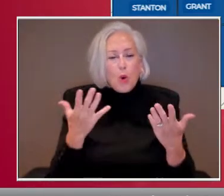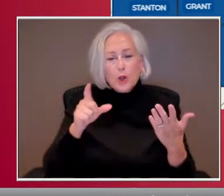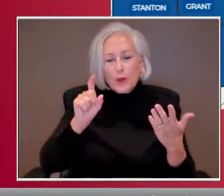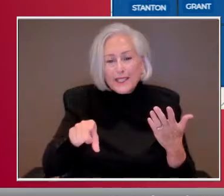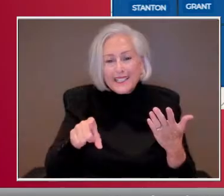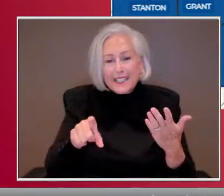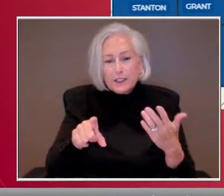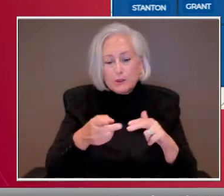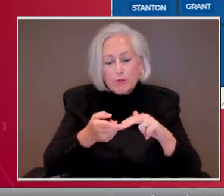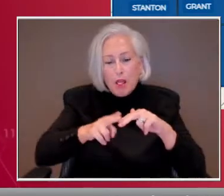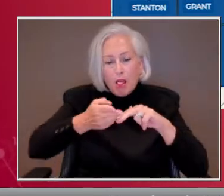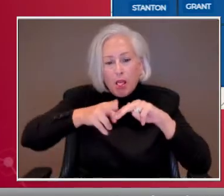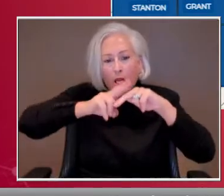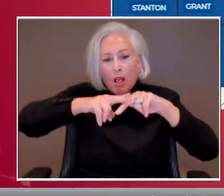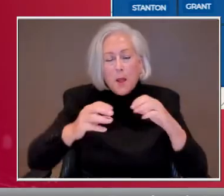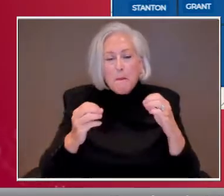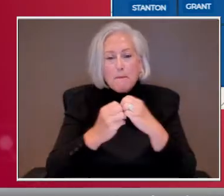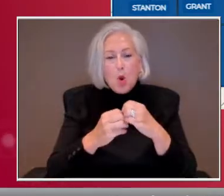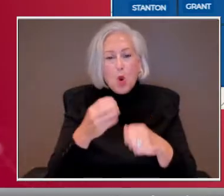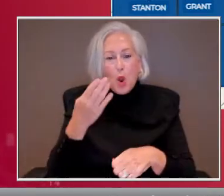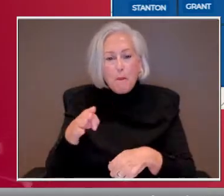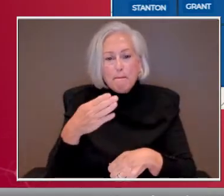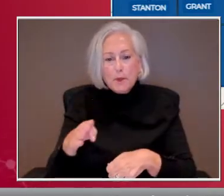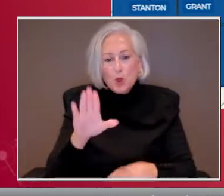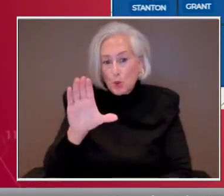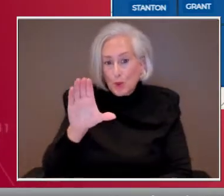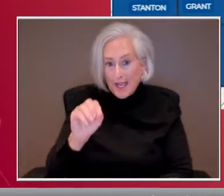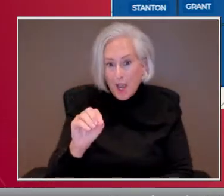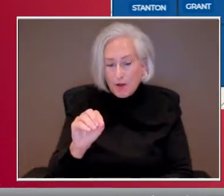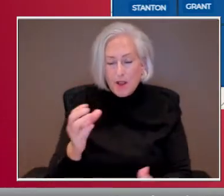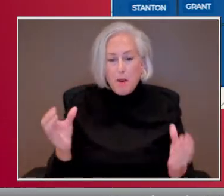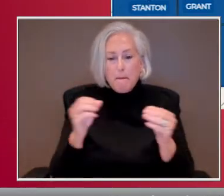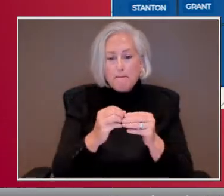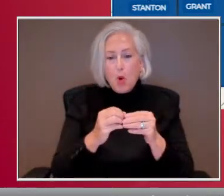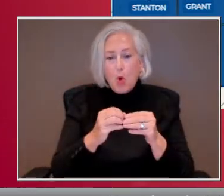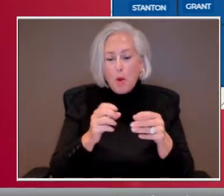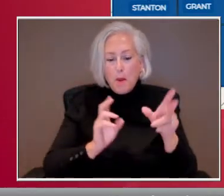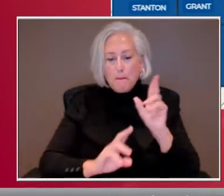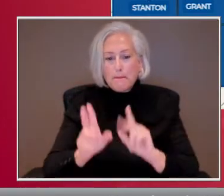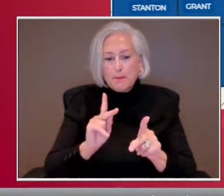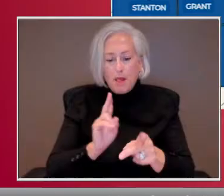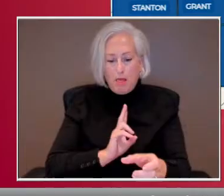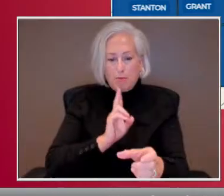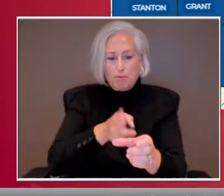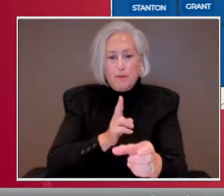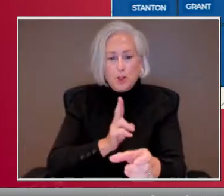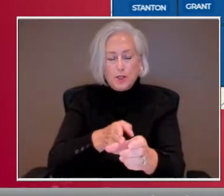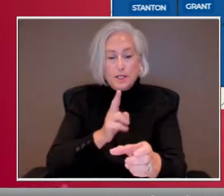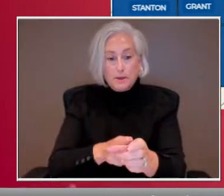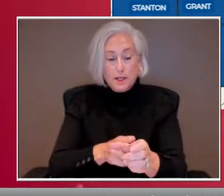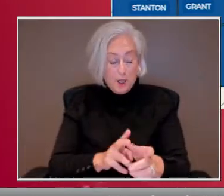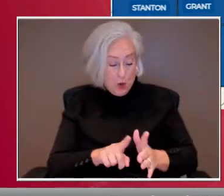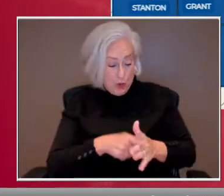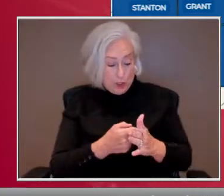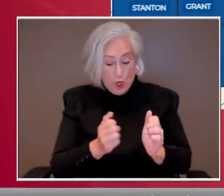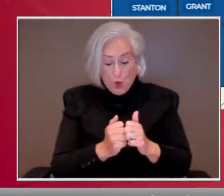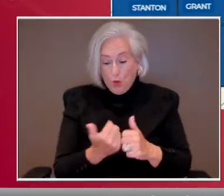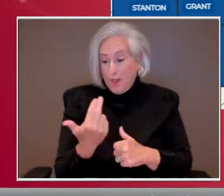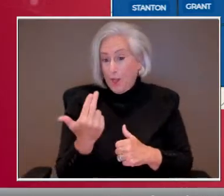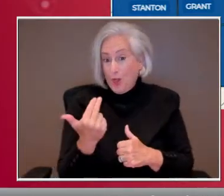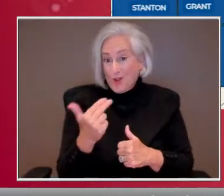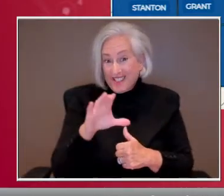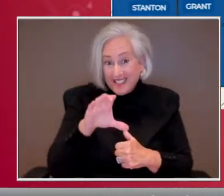more blue counties to get more participation? We started with the 13 counties in 2014,